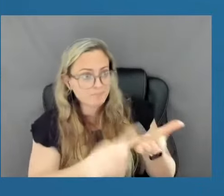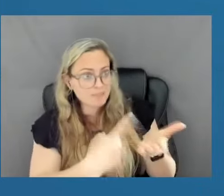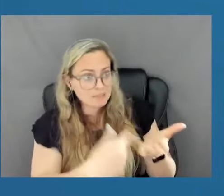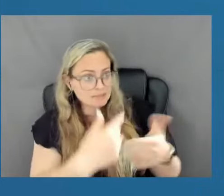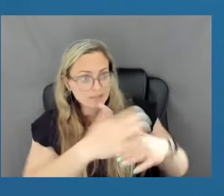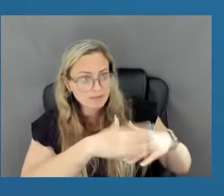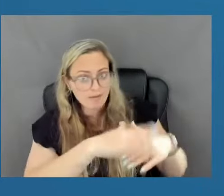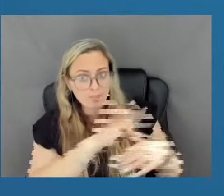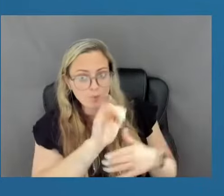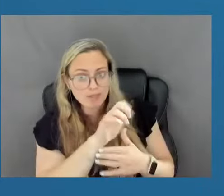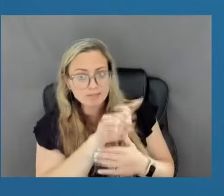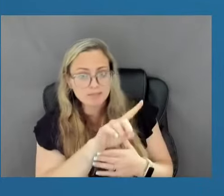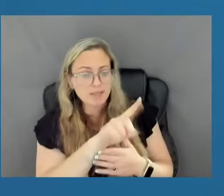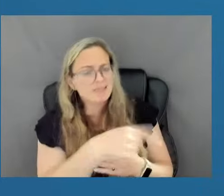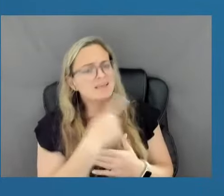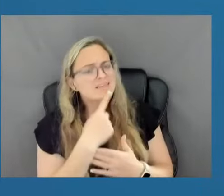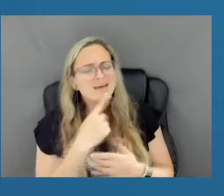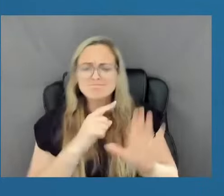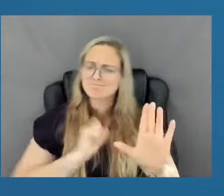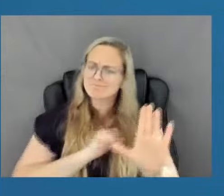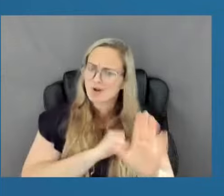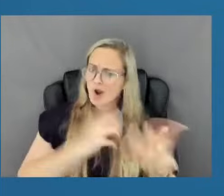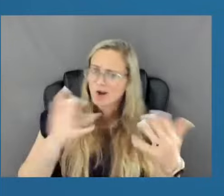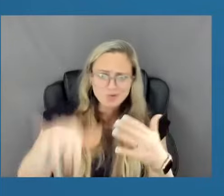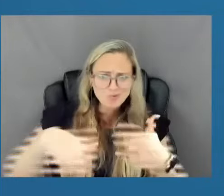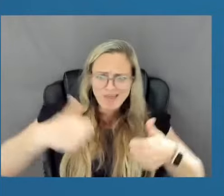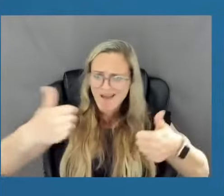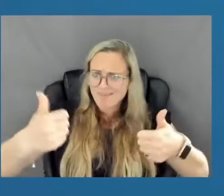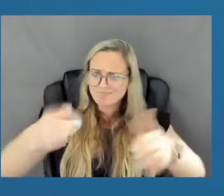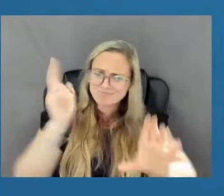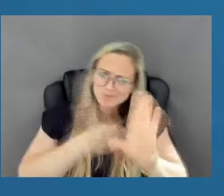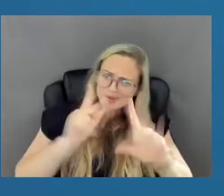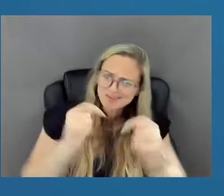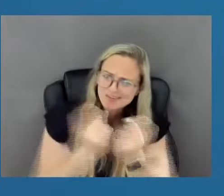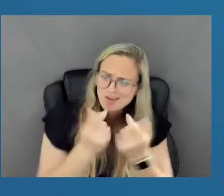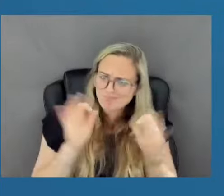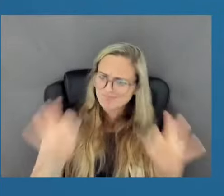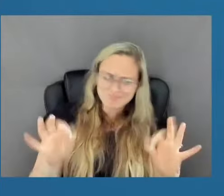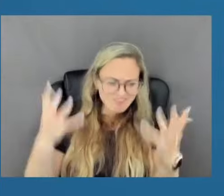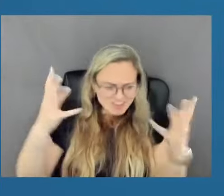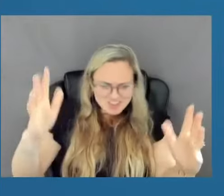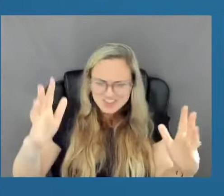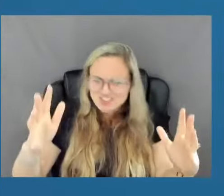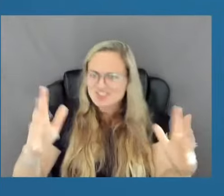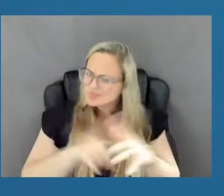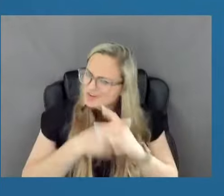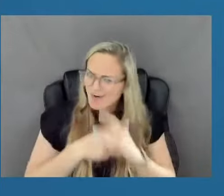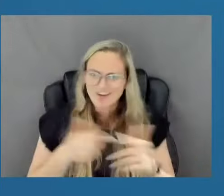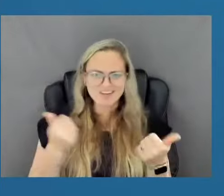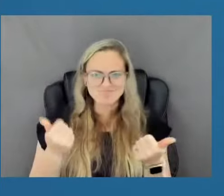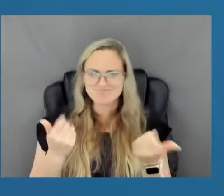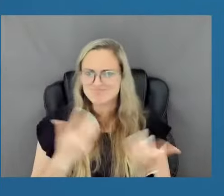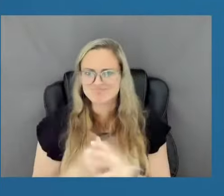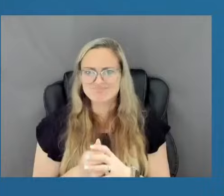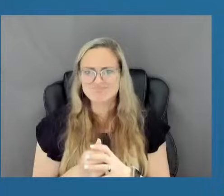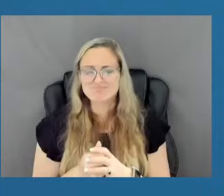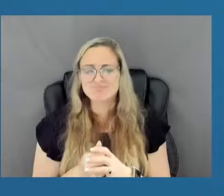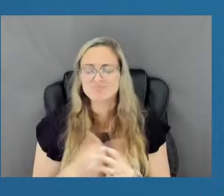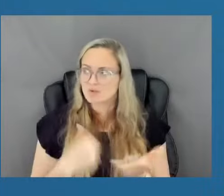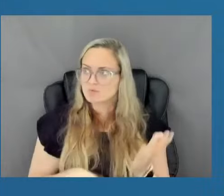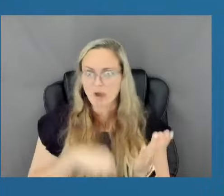and ESD said, Senator, we're already doing that. Join the team. We got it. We got it. And I was so